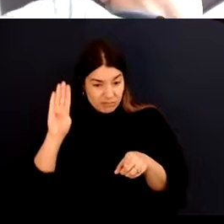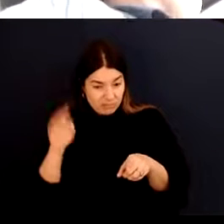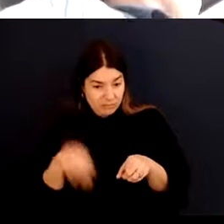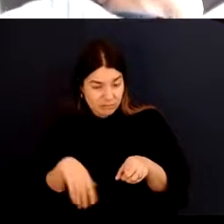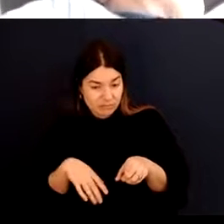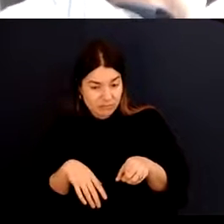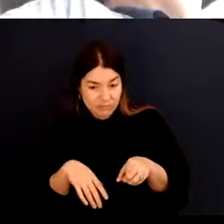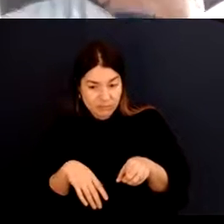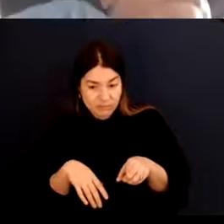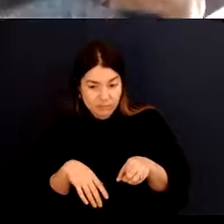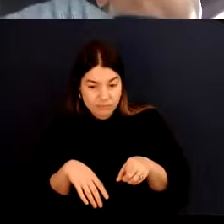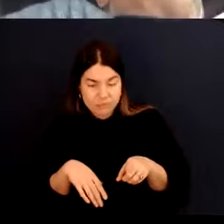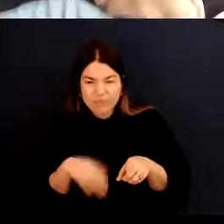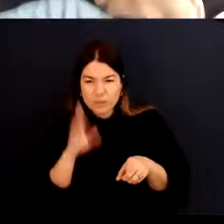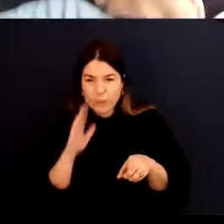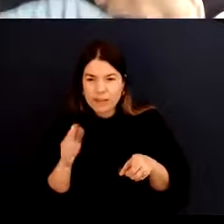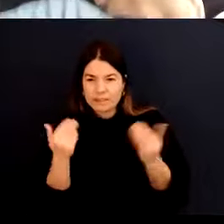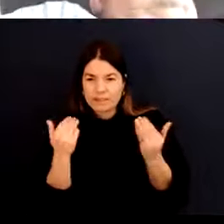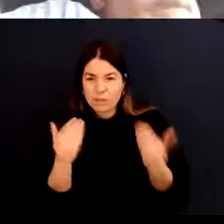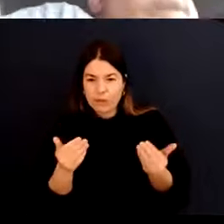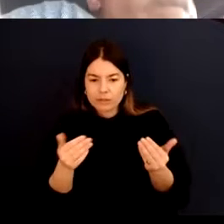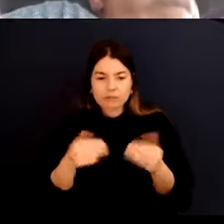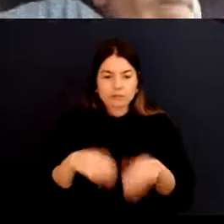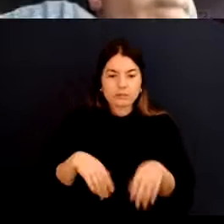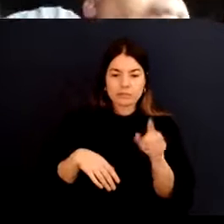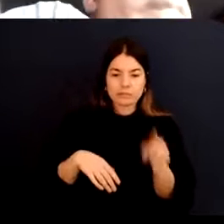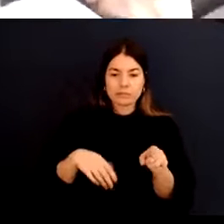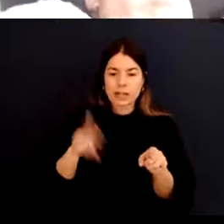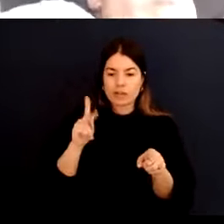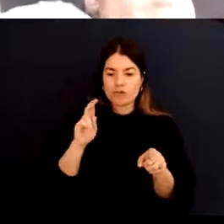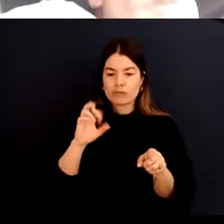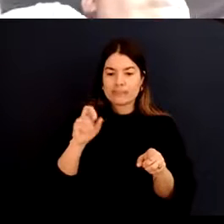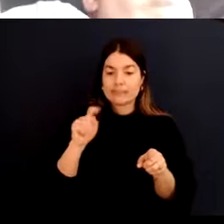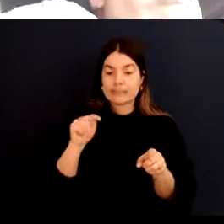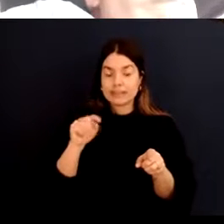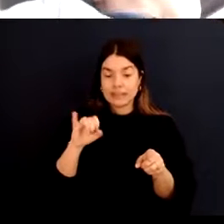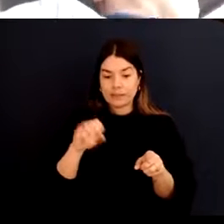being the case, then we are going to go on to Christy Villanueva. Christy?